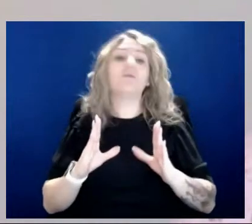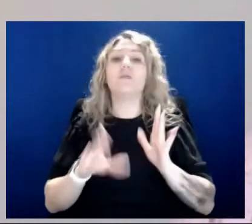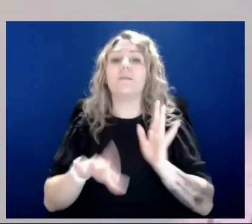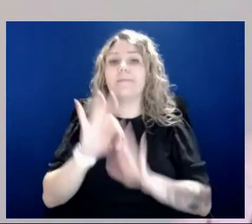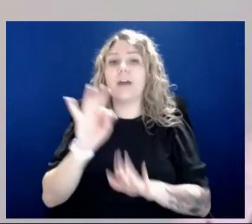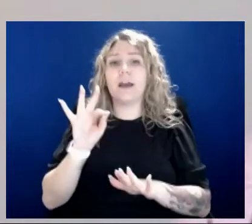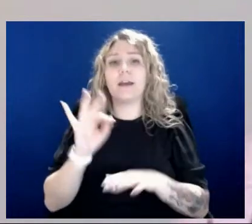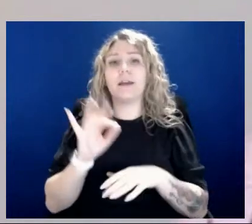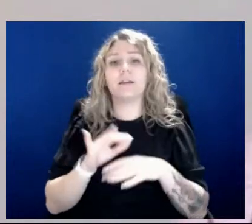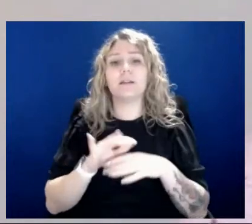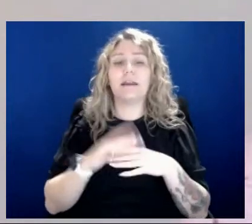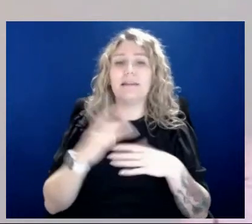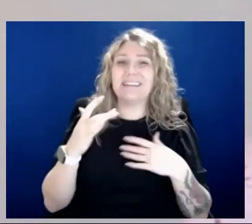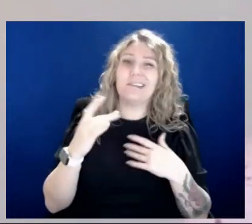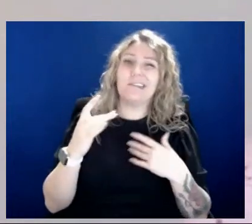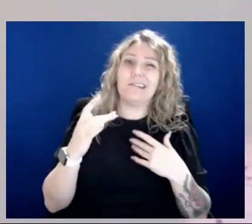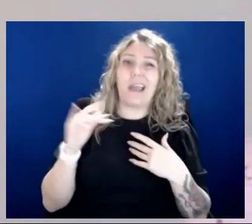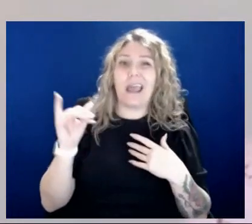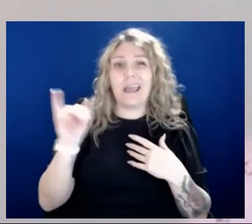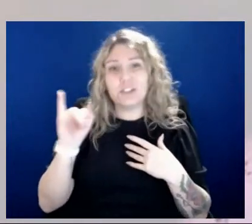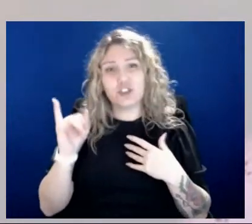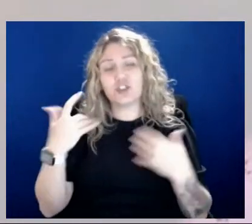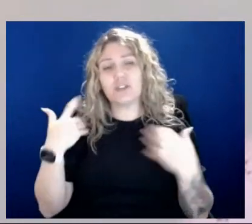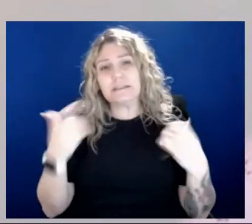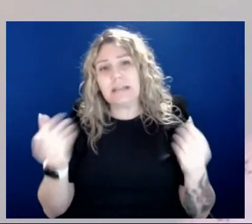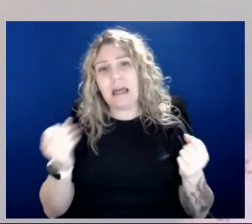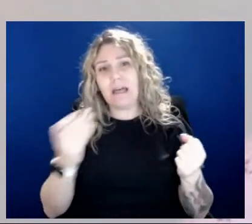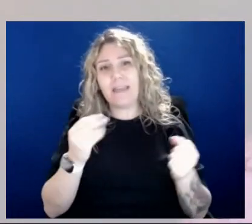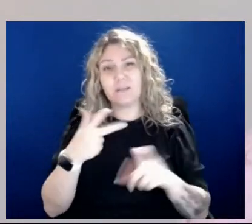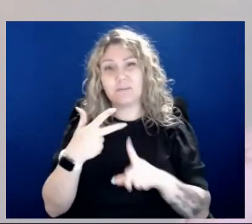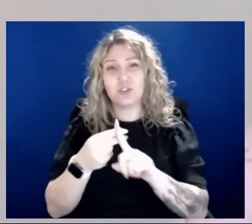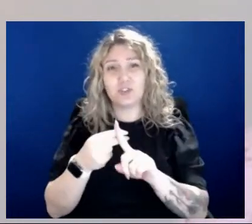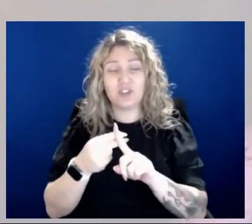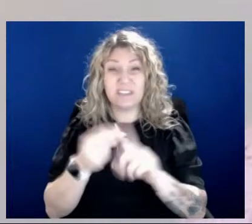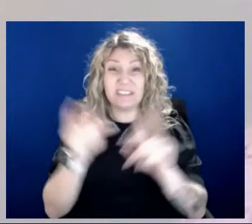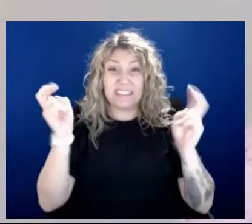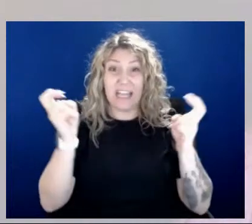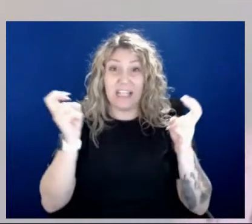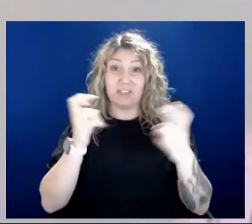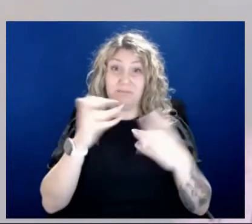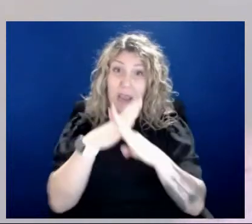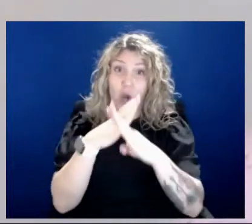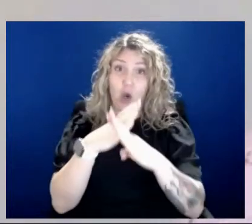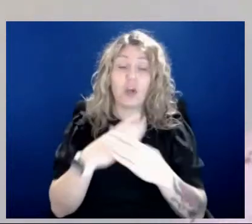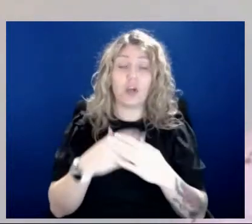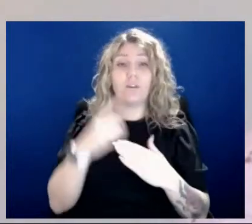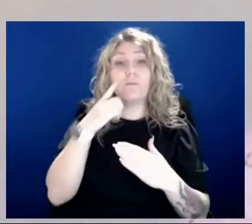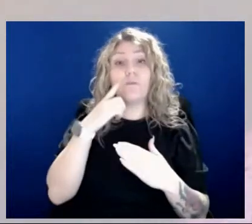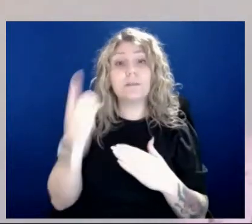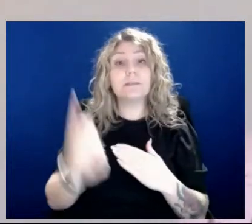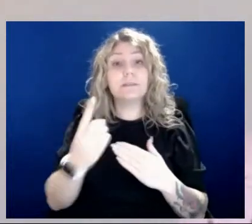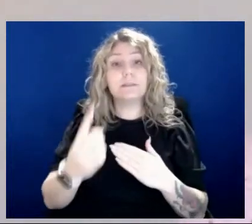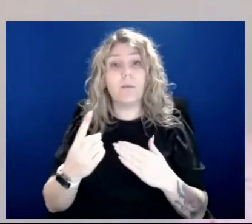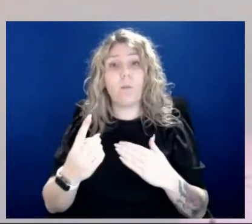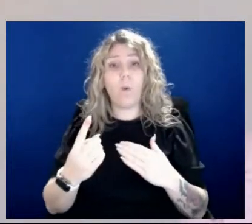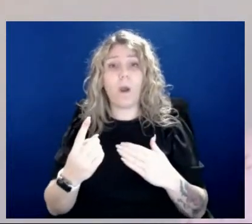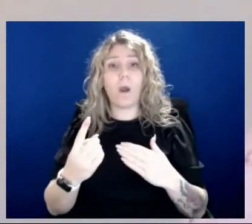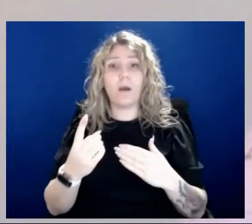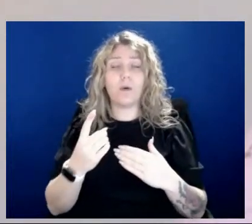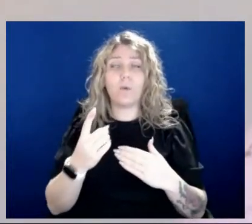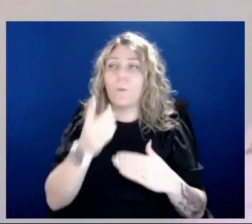health insurance and immigration status are huge barriers. And for somebody who's a